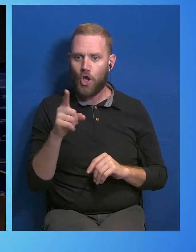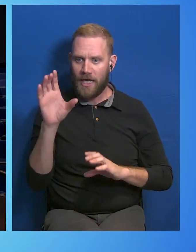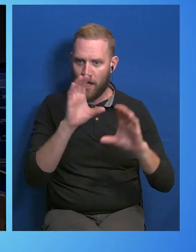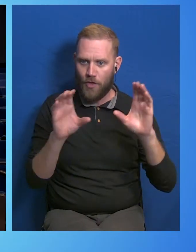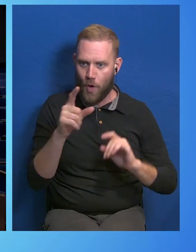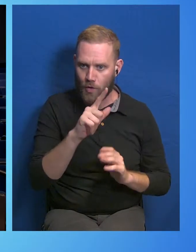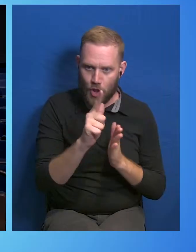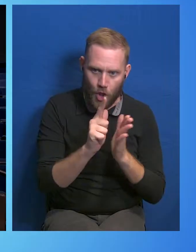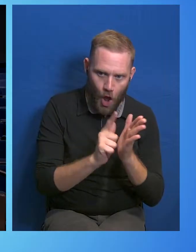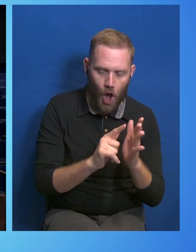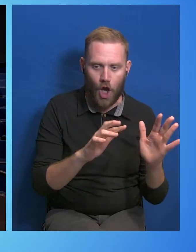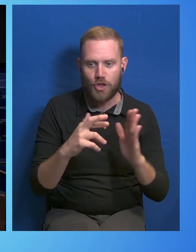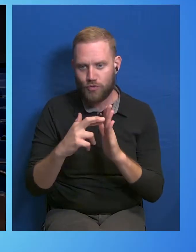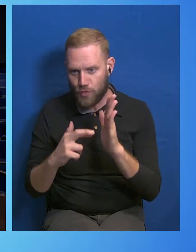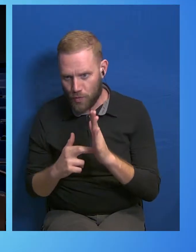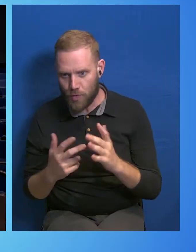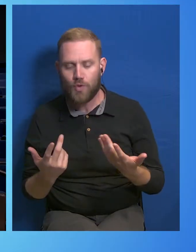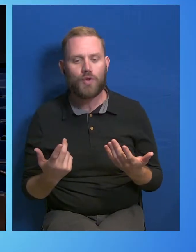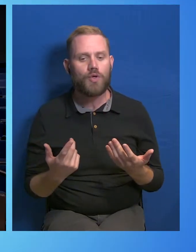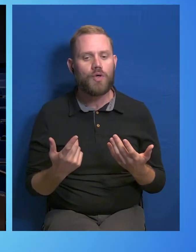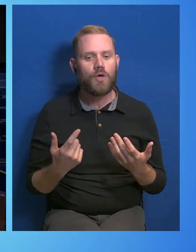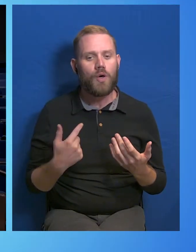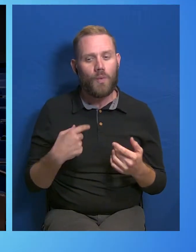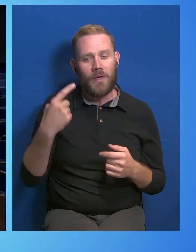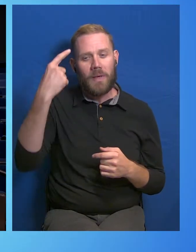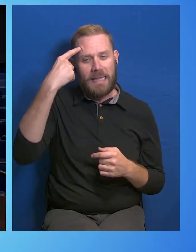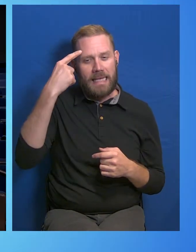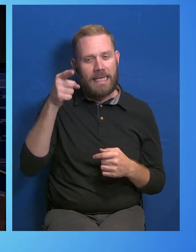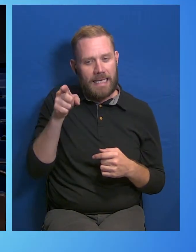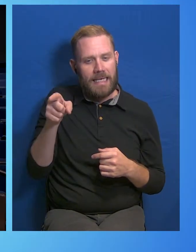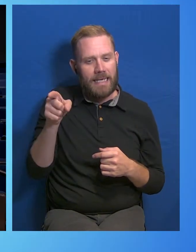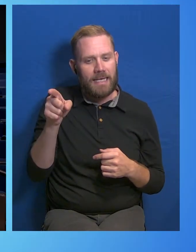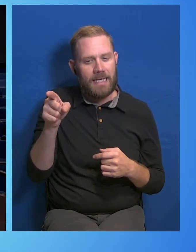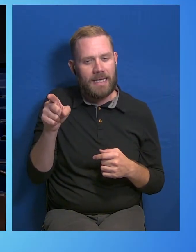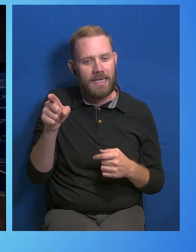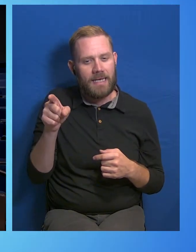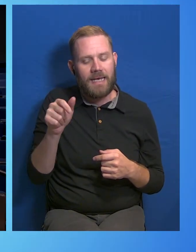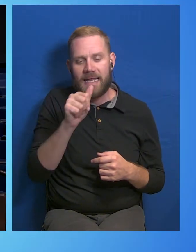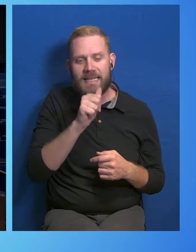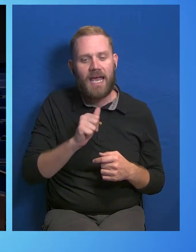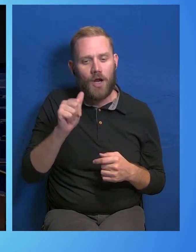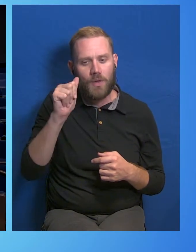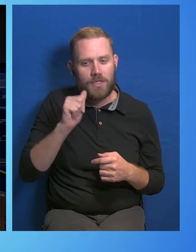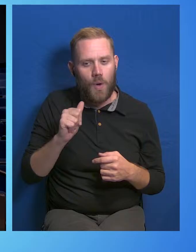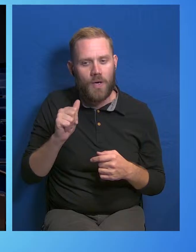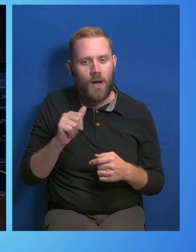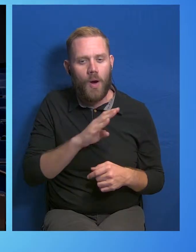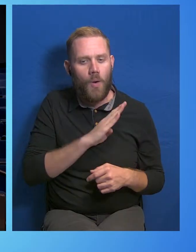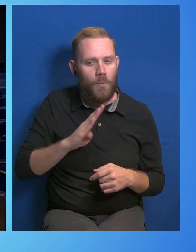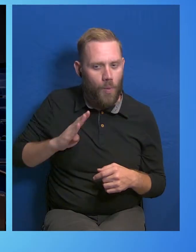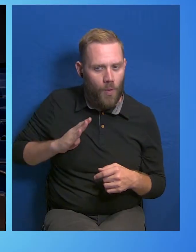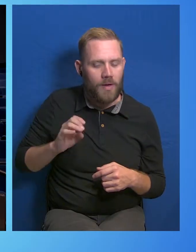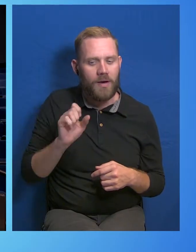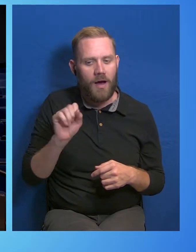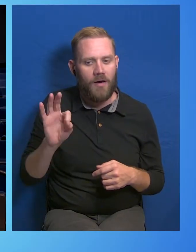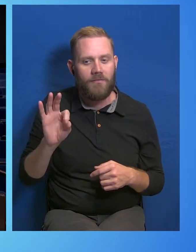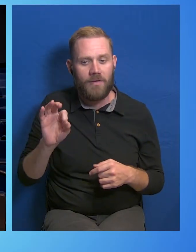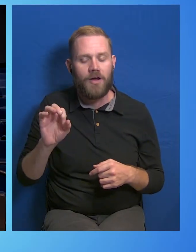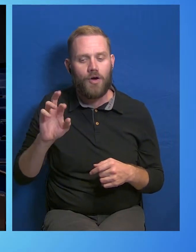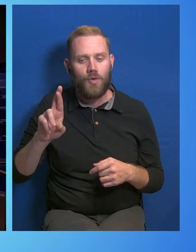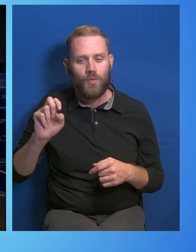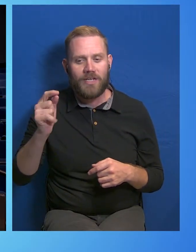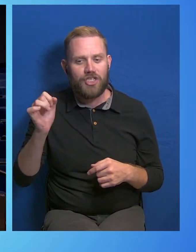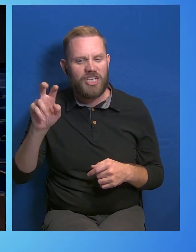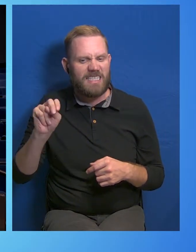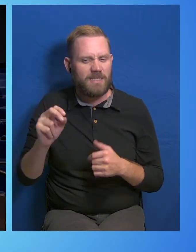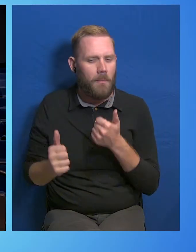we determined that probably the Arizona Board of Regents was the most similar